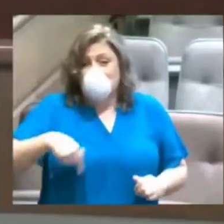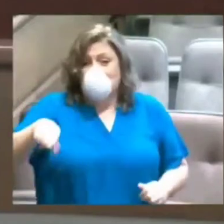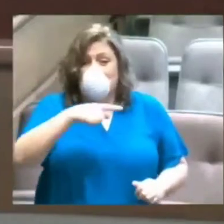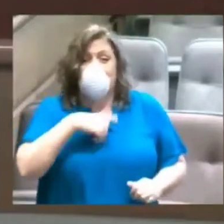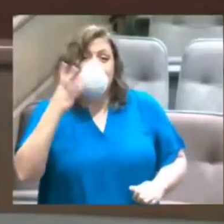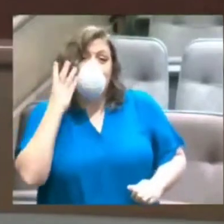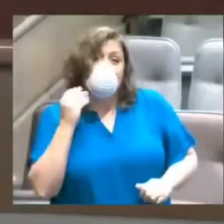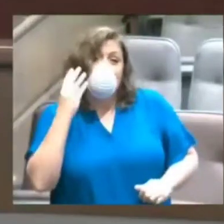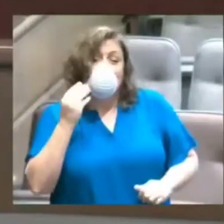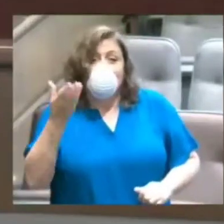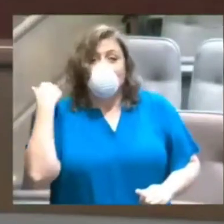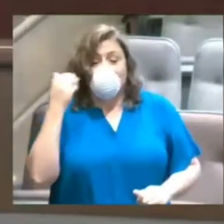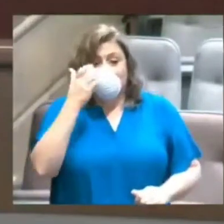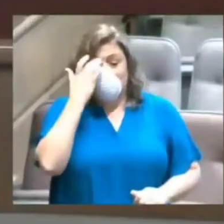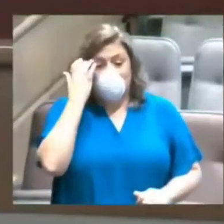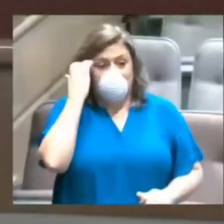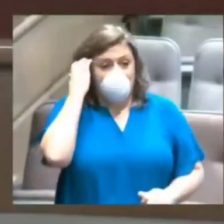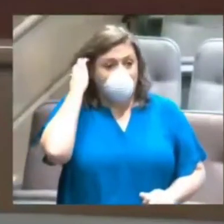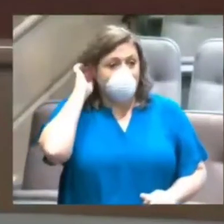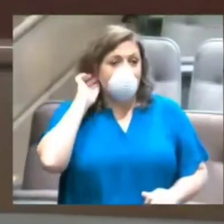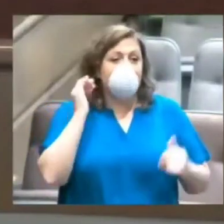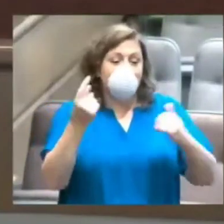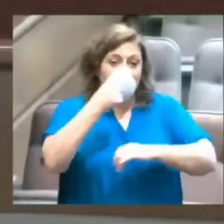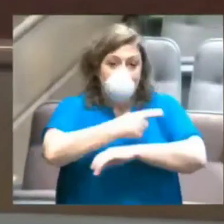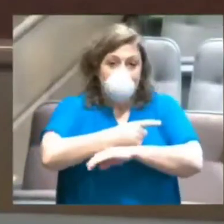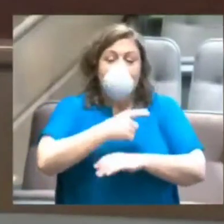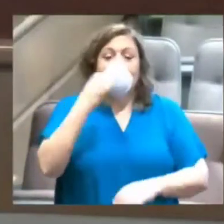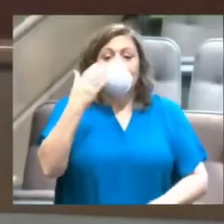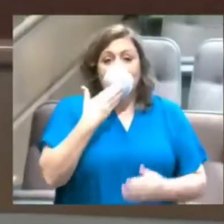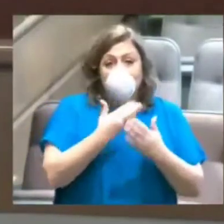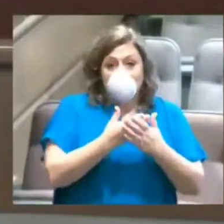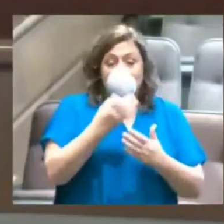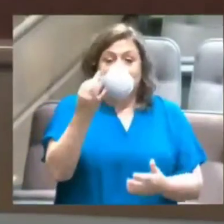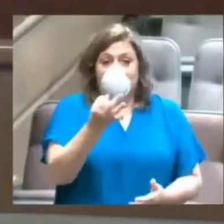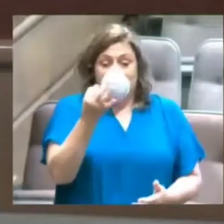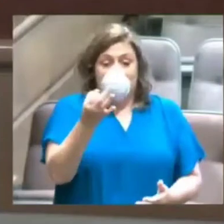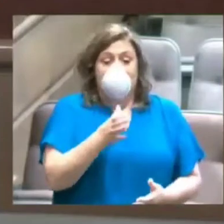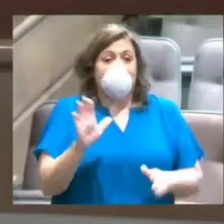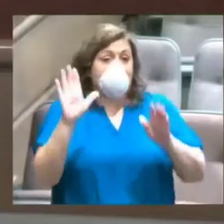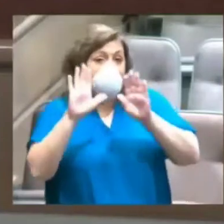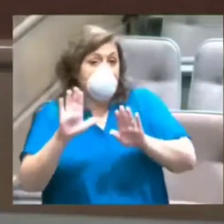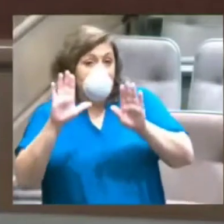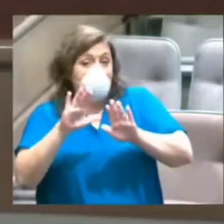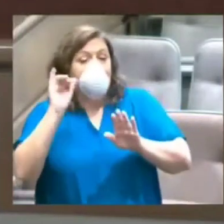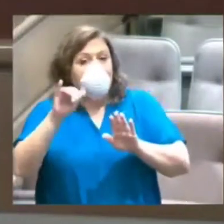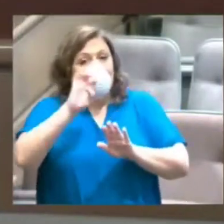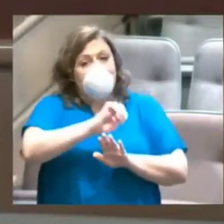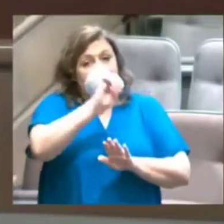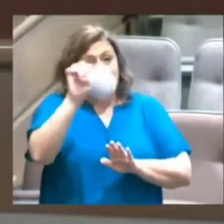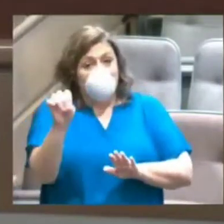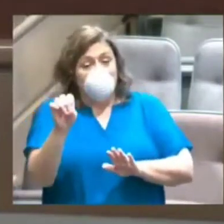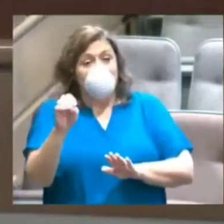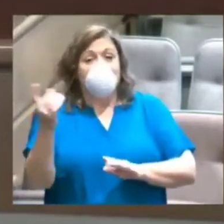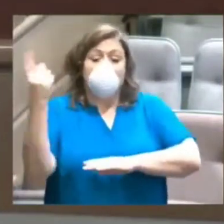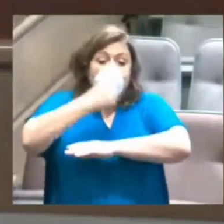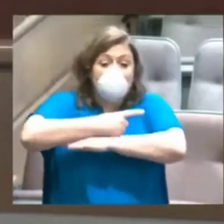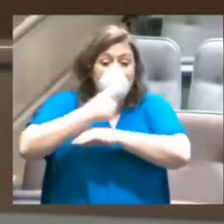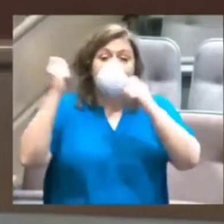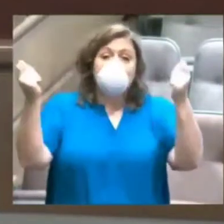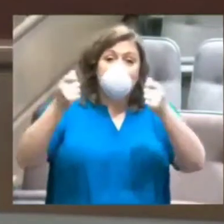experienced. If today is Good Friday, then Sunday is Easter, a day of celebration